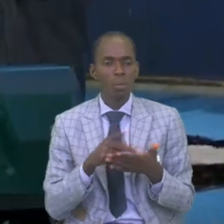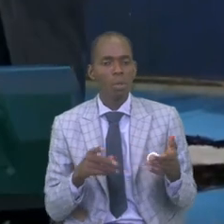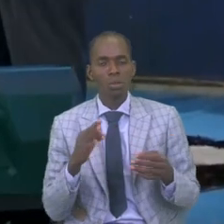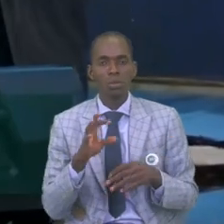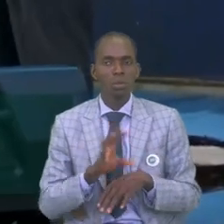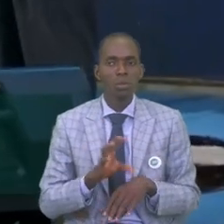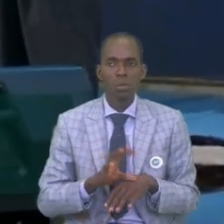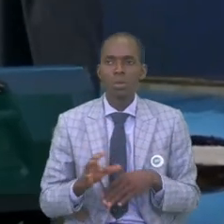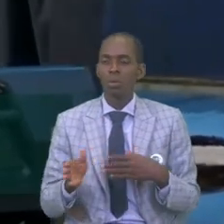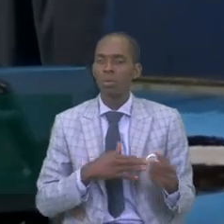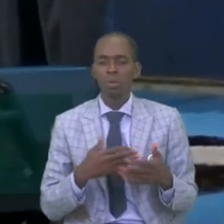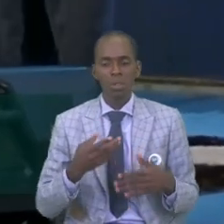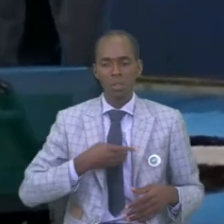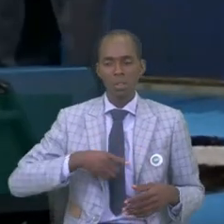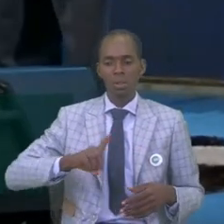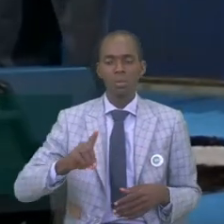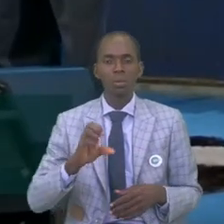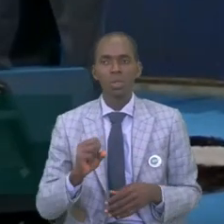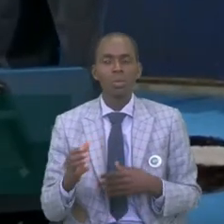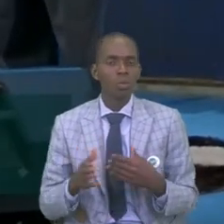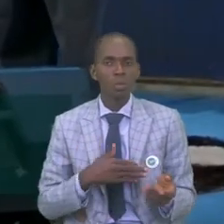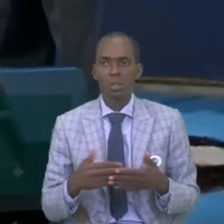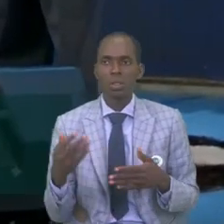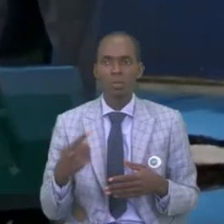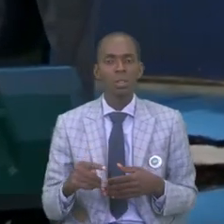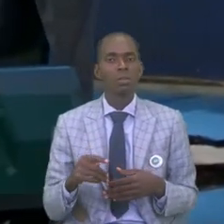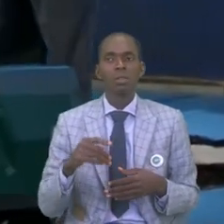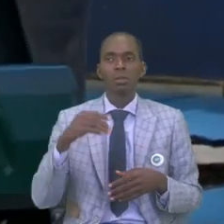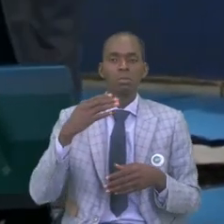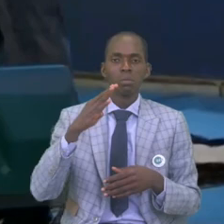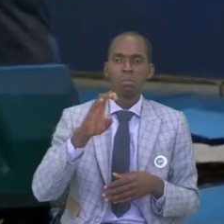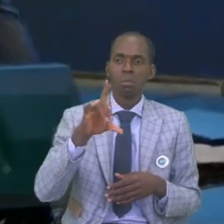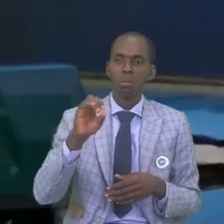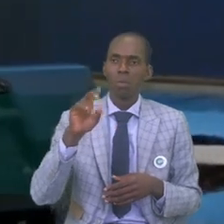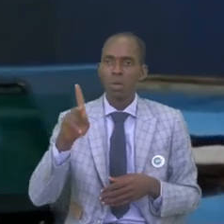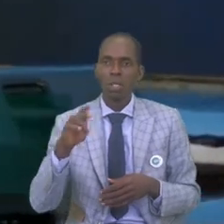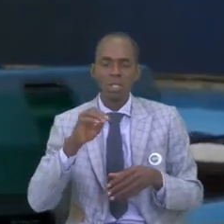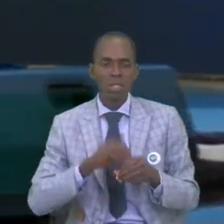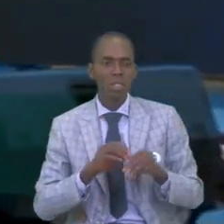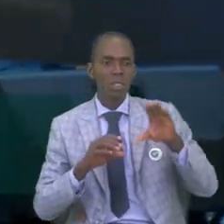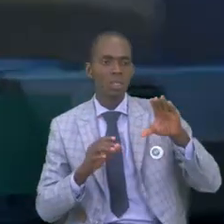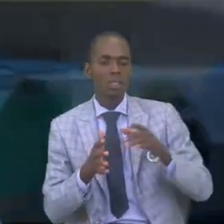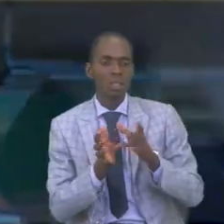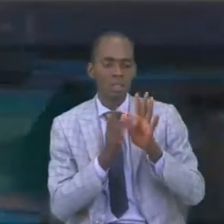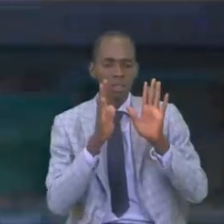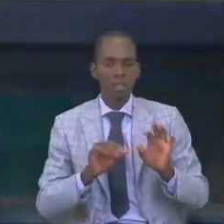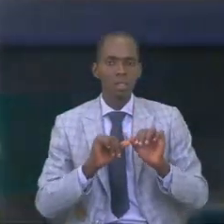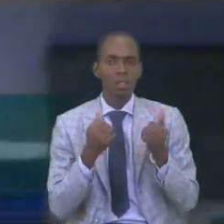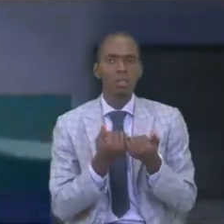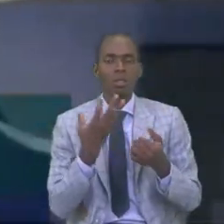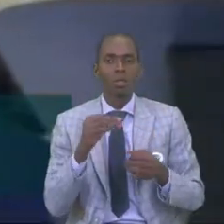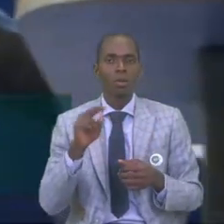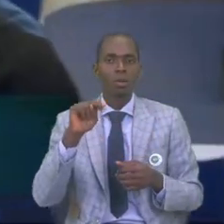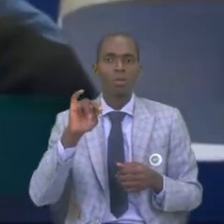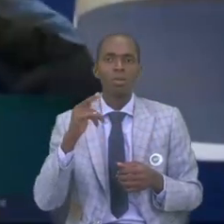whatever denomination, whatever block in Cannes, Christian Association of Nigeria, whatever branch